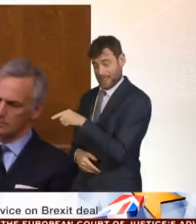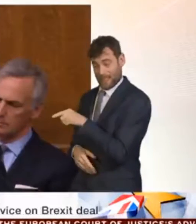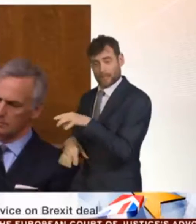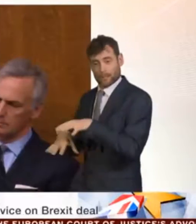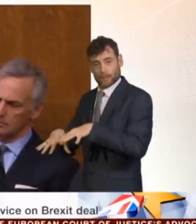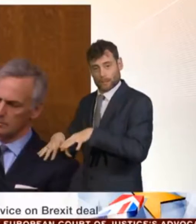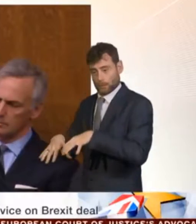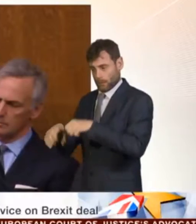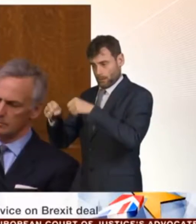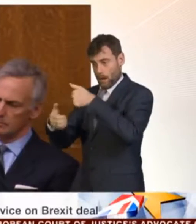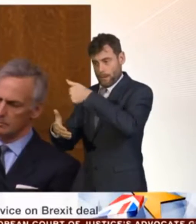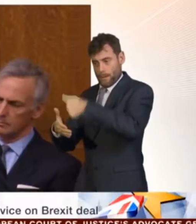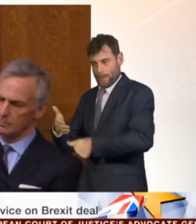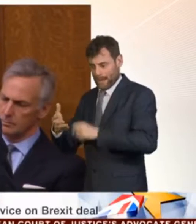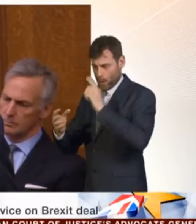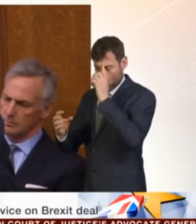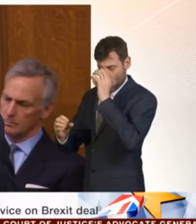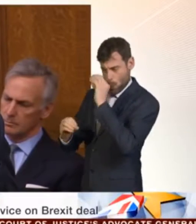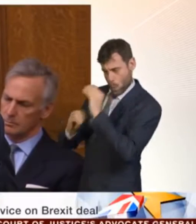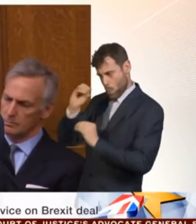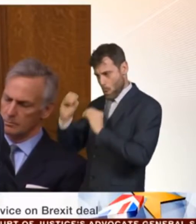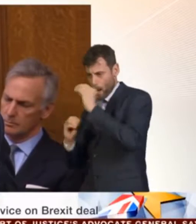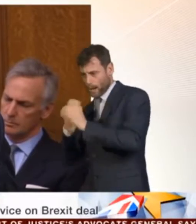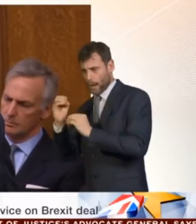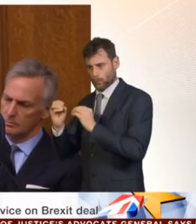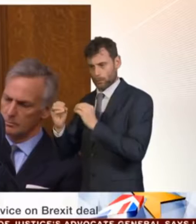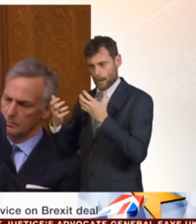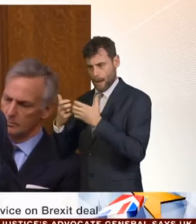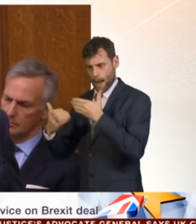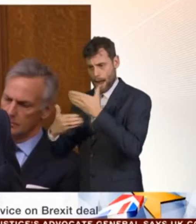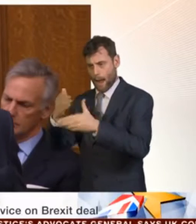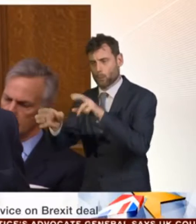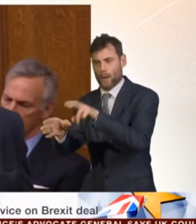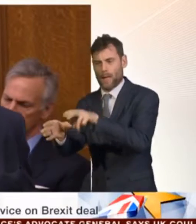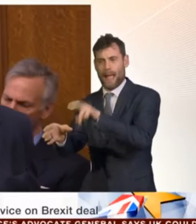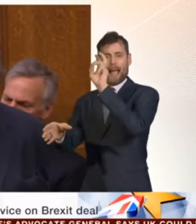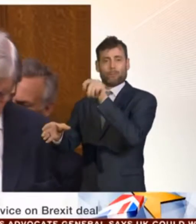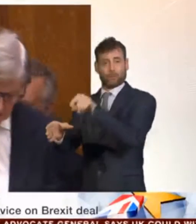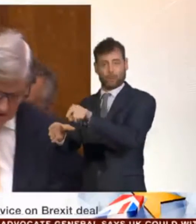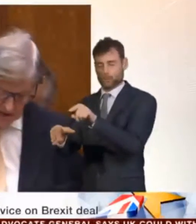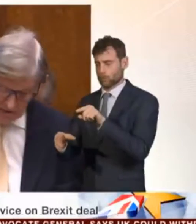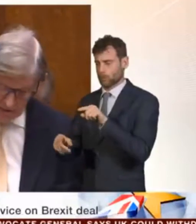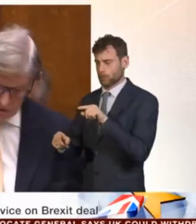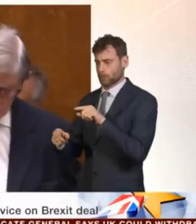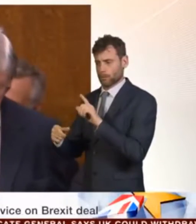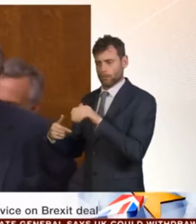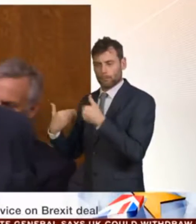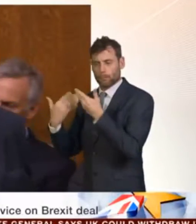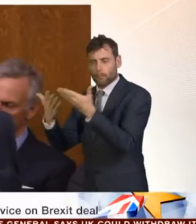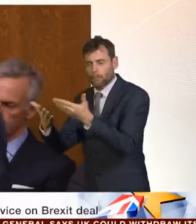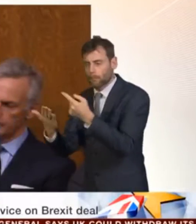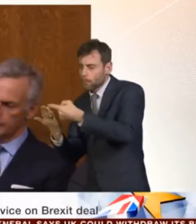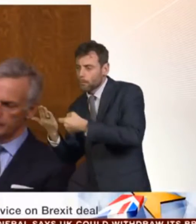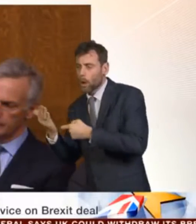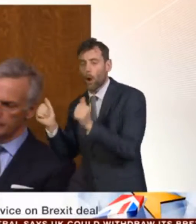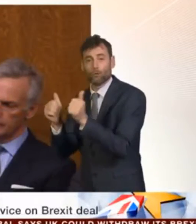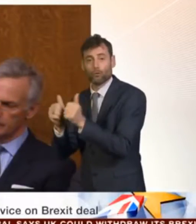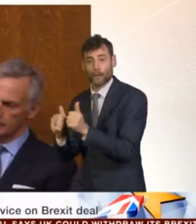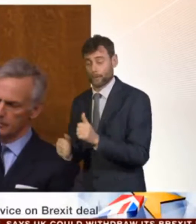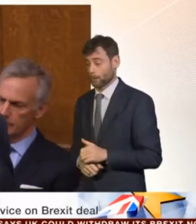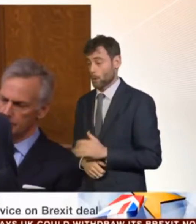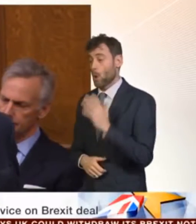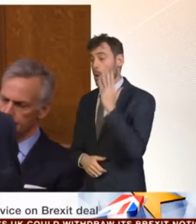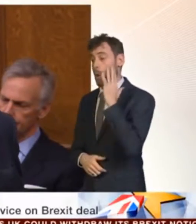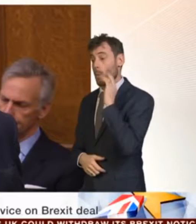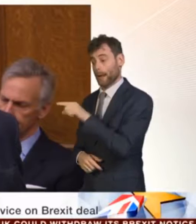the issues with which we are considering the withdrawal agreement, that the law officers were not